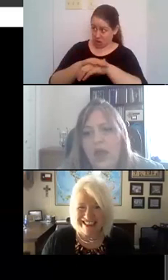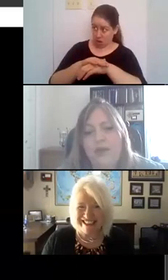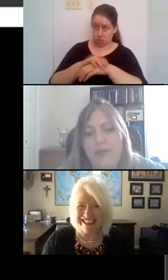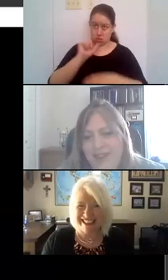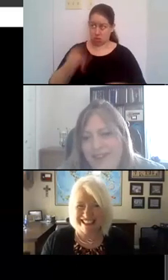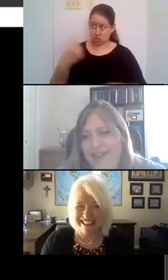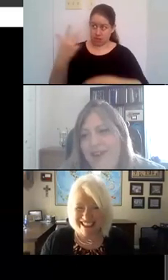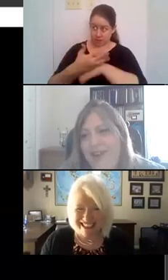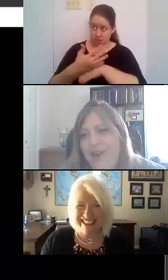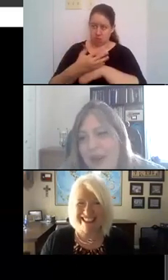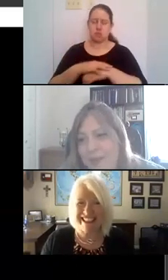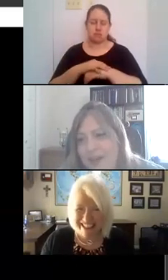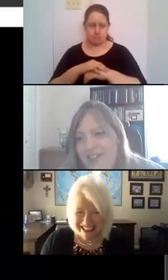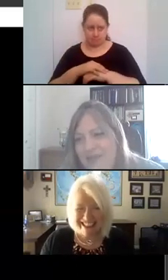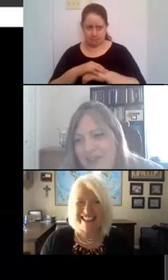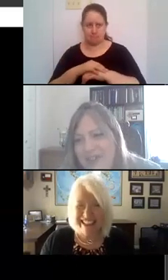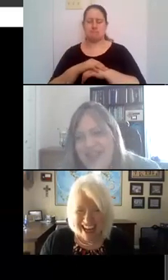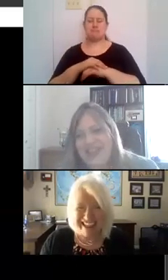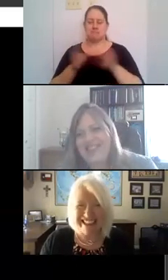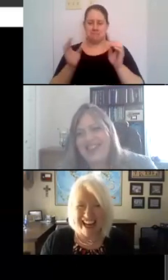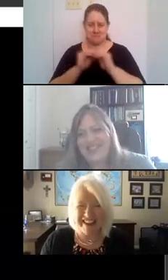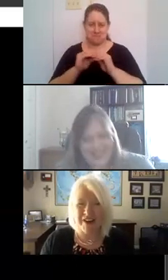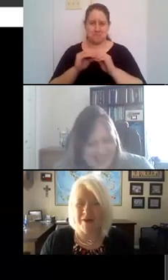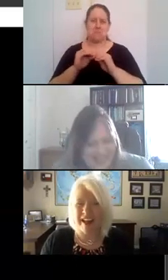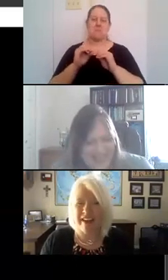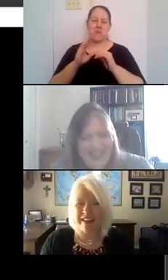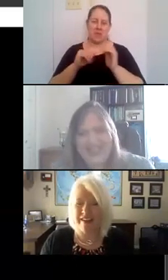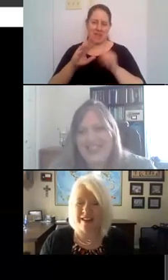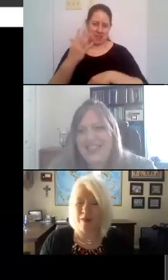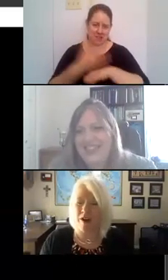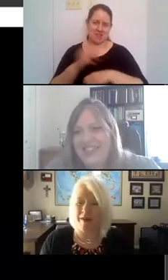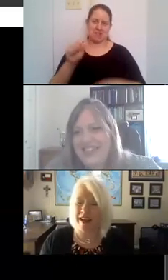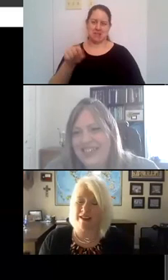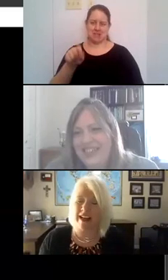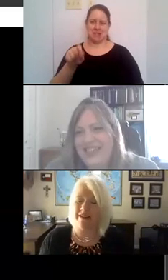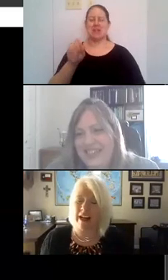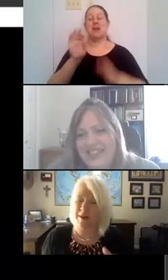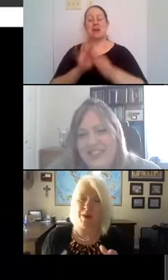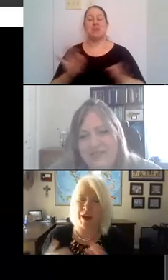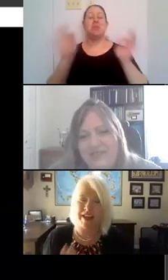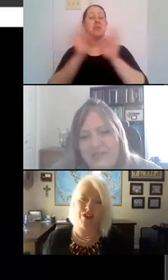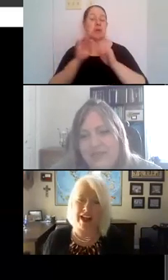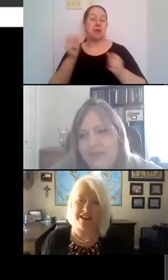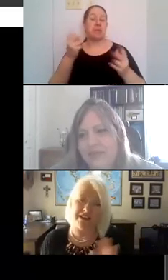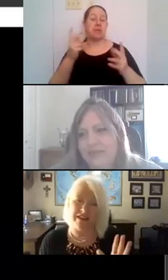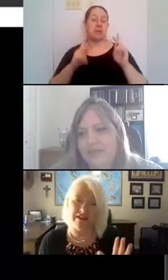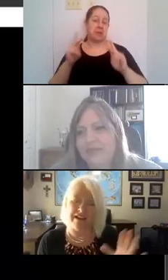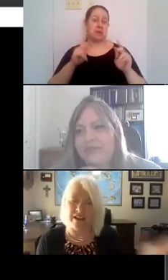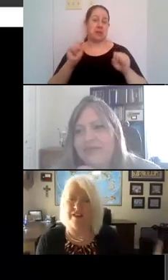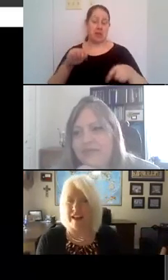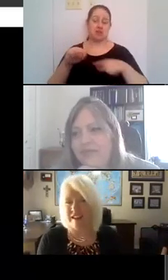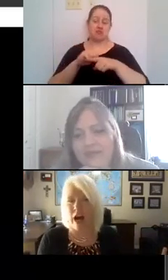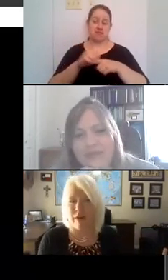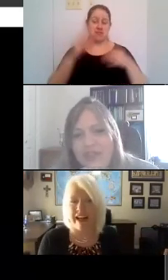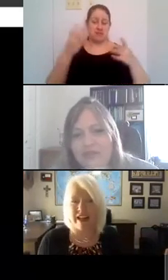right? Yeah, way beyond the 5 days. Yeah. No, and that's important because a lot of times people can get trained and